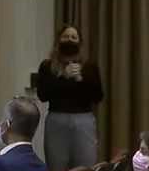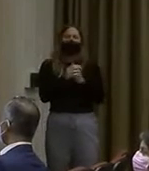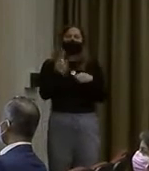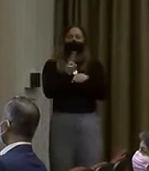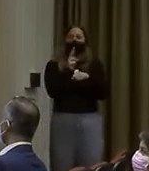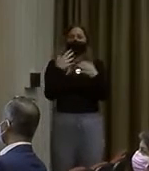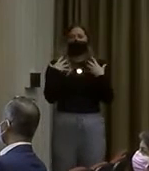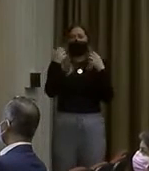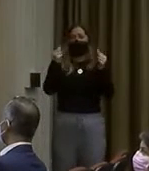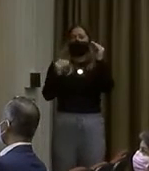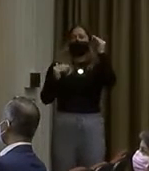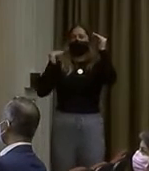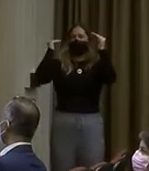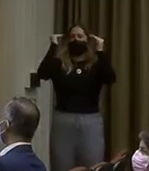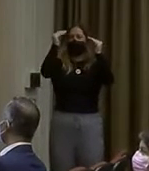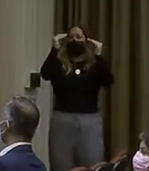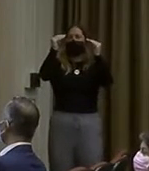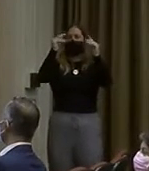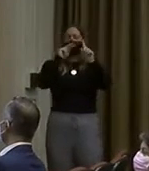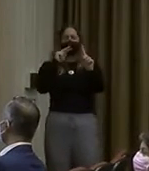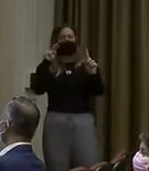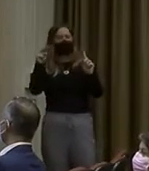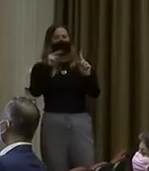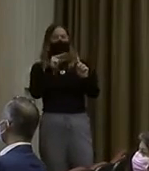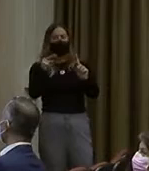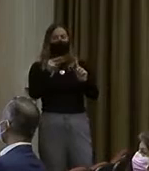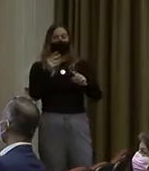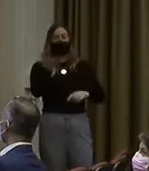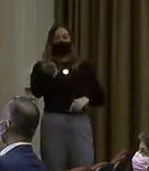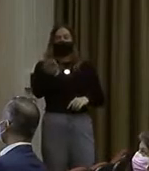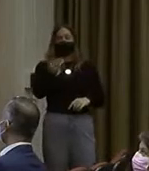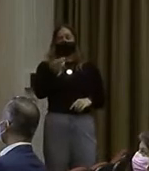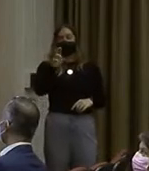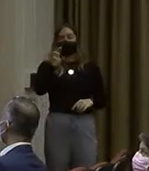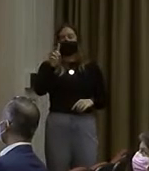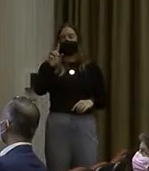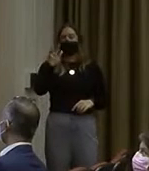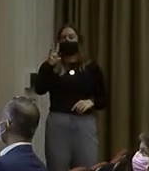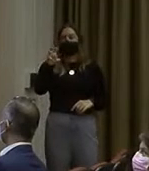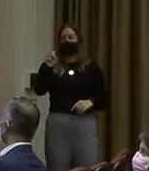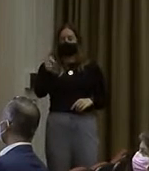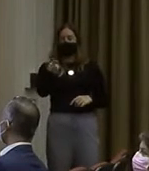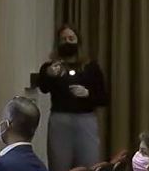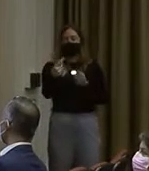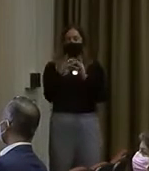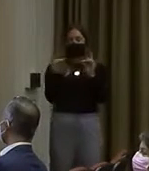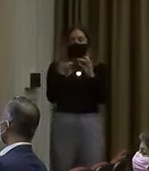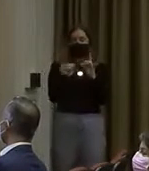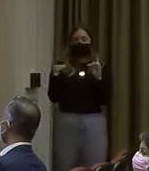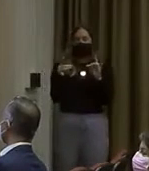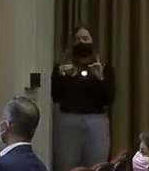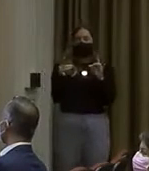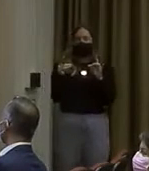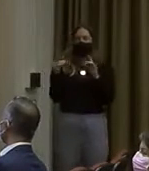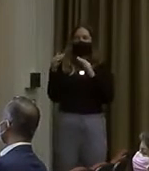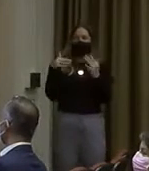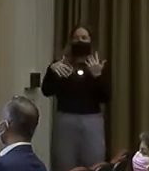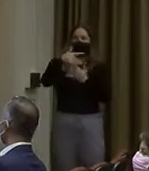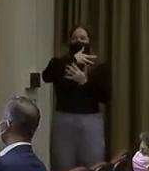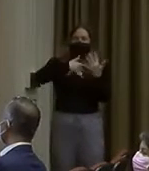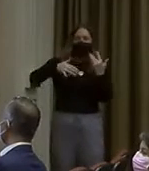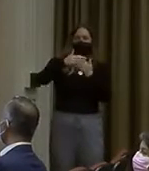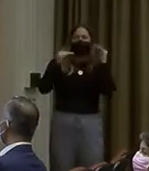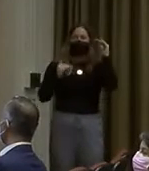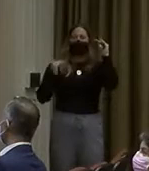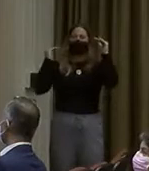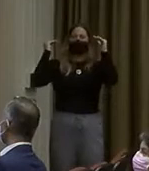equity lens, but let's keep our eye on the ball that Mr. Dawes talked about, and that is to strive for the social justice, to remove those barriers,